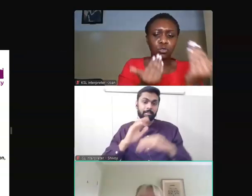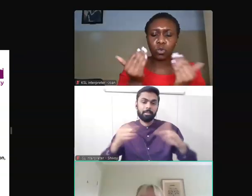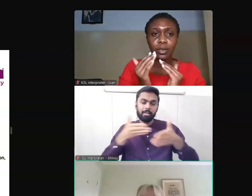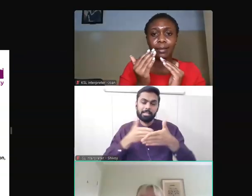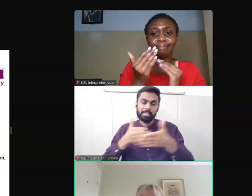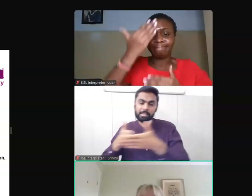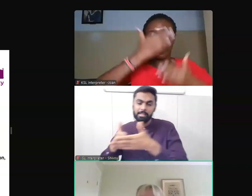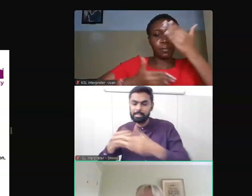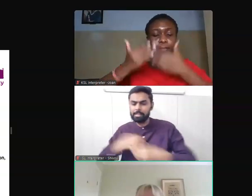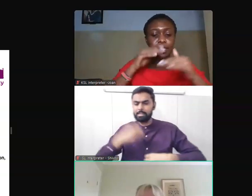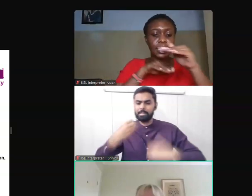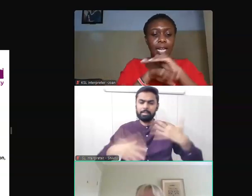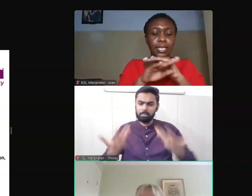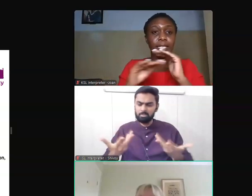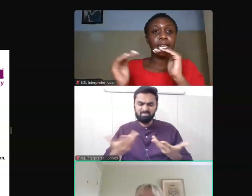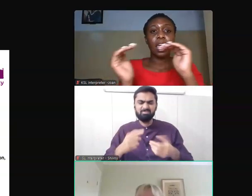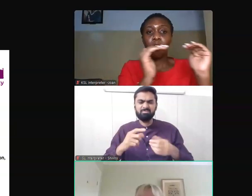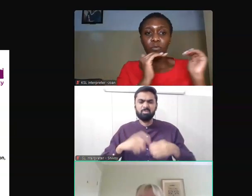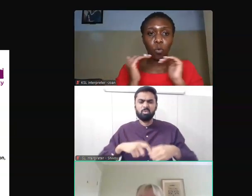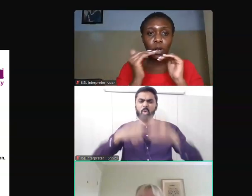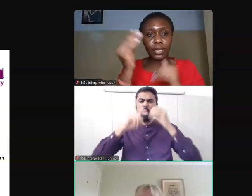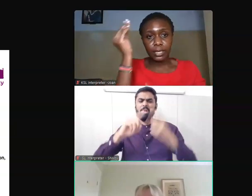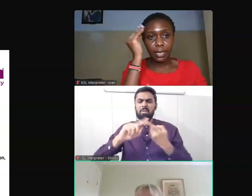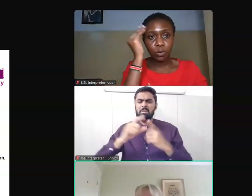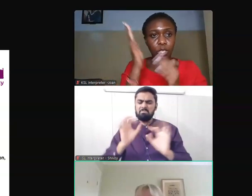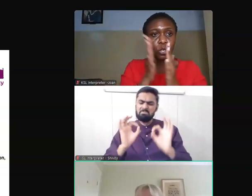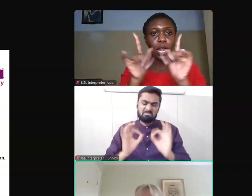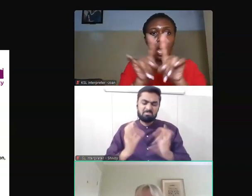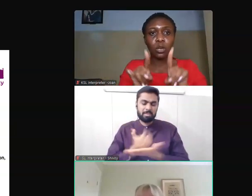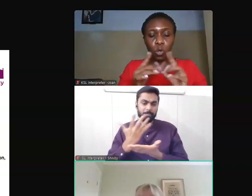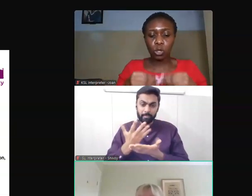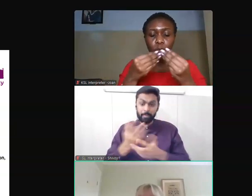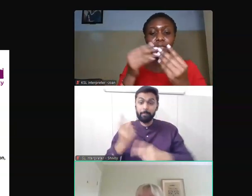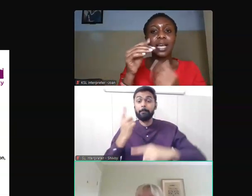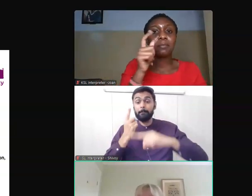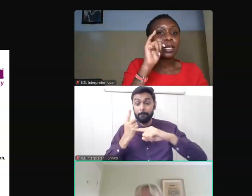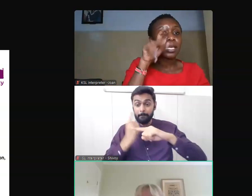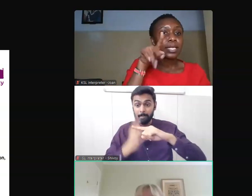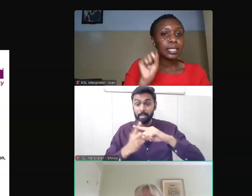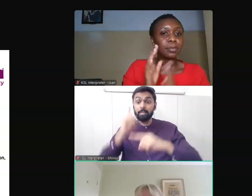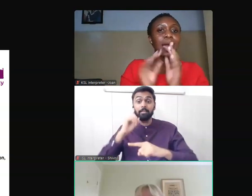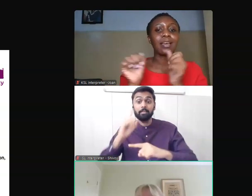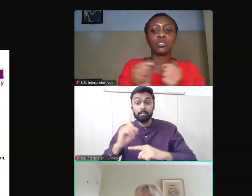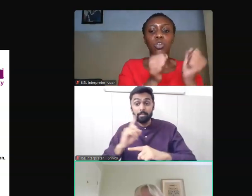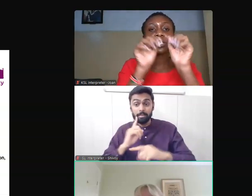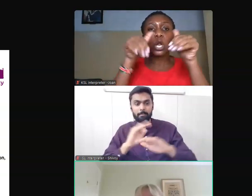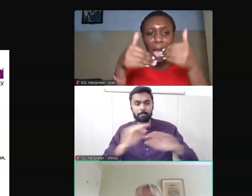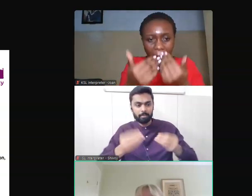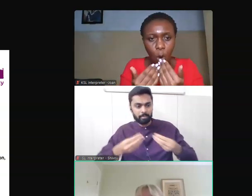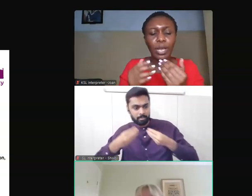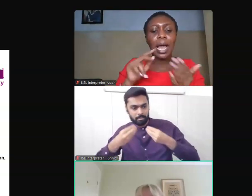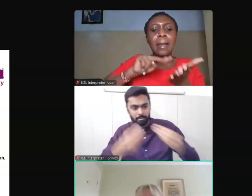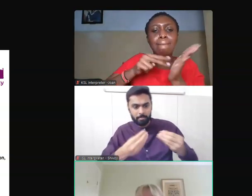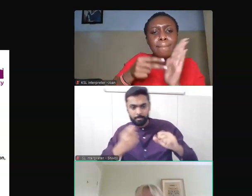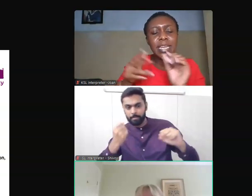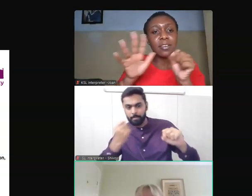in accessing a quality education and provide some tips and strategies on how we can meaningfully engage